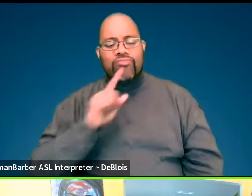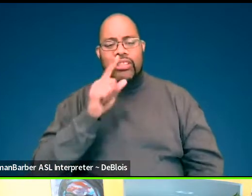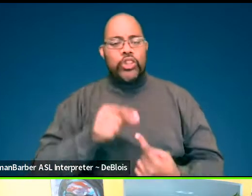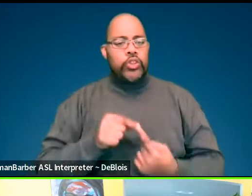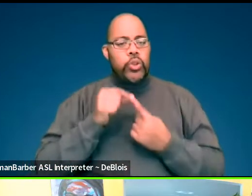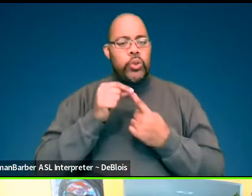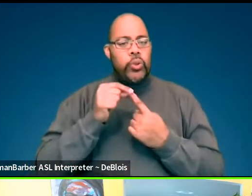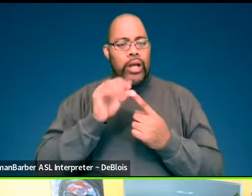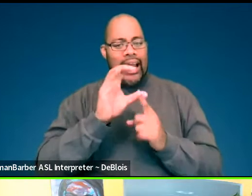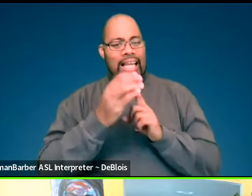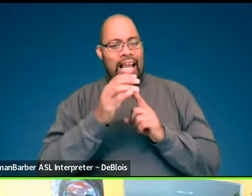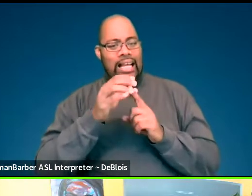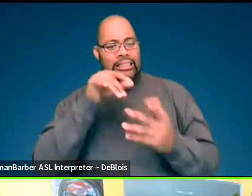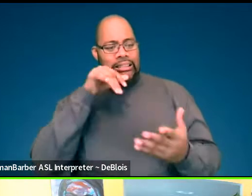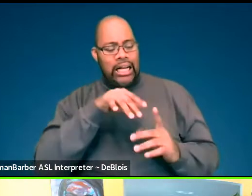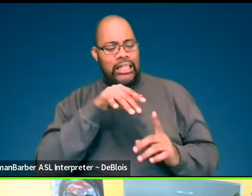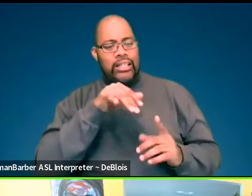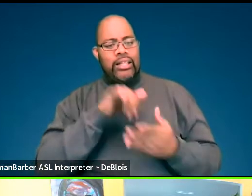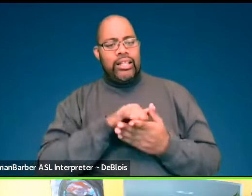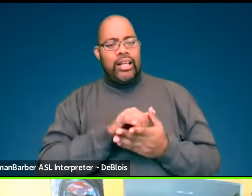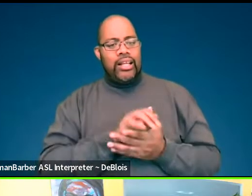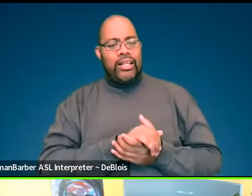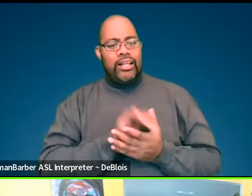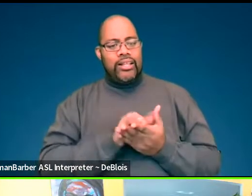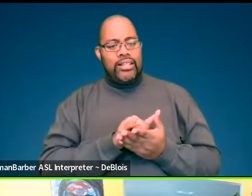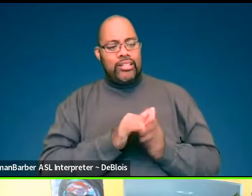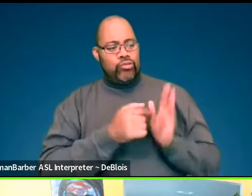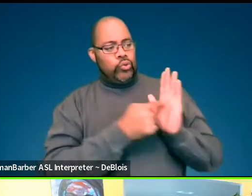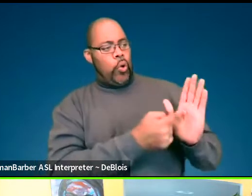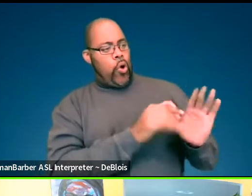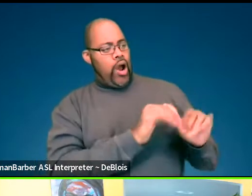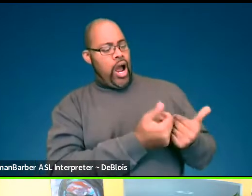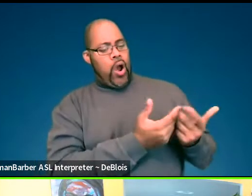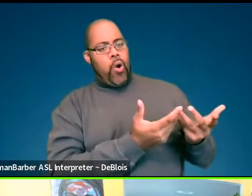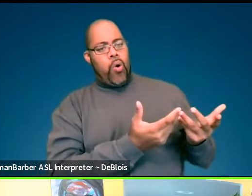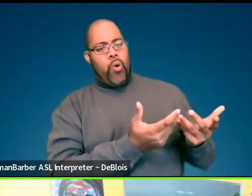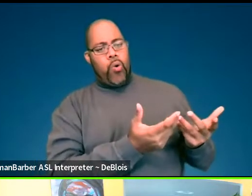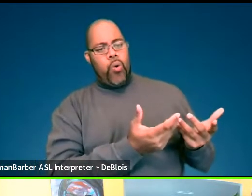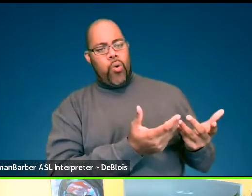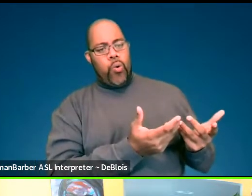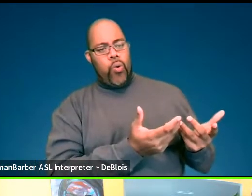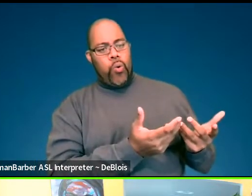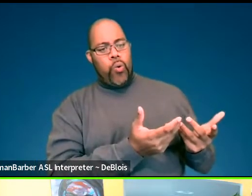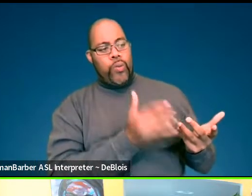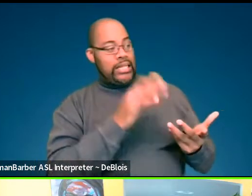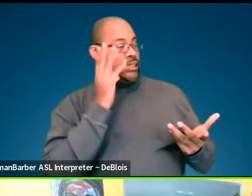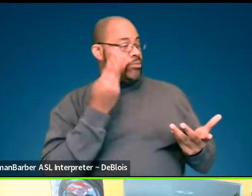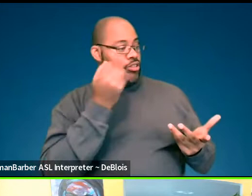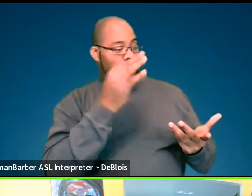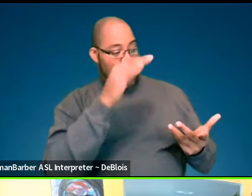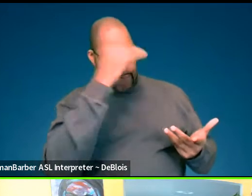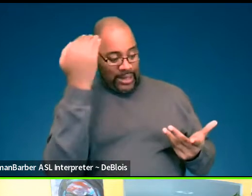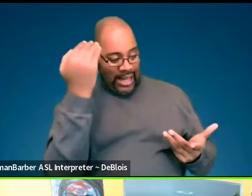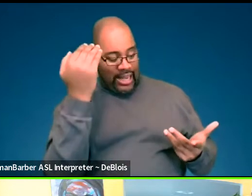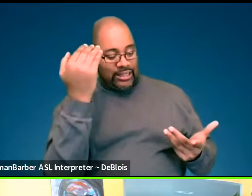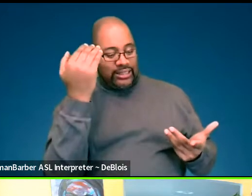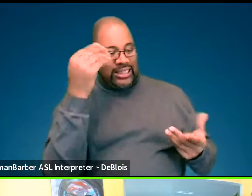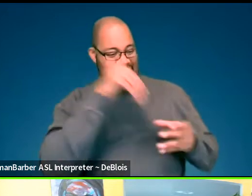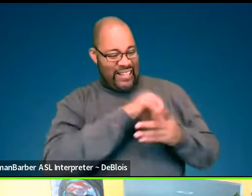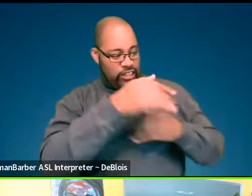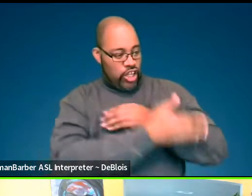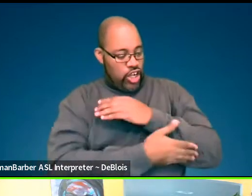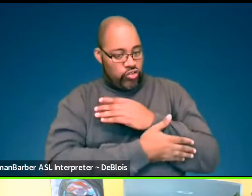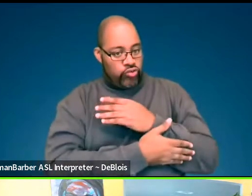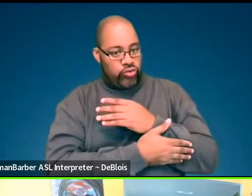case study that is demonstrative of how the experience of Blackness is in this country